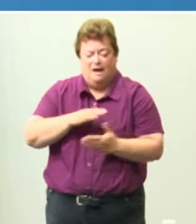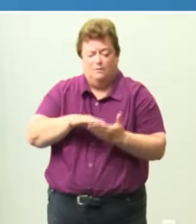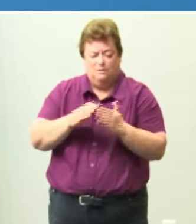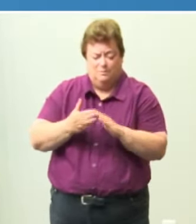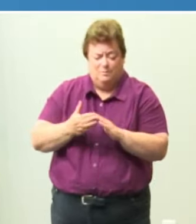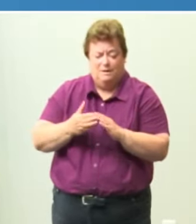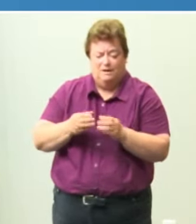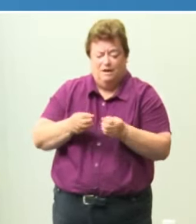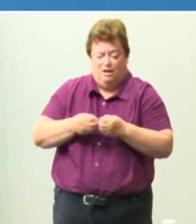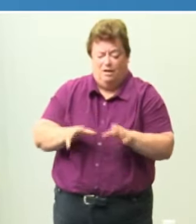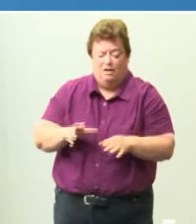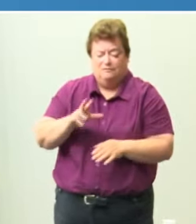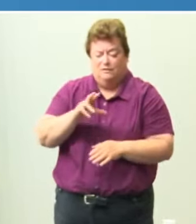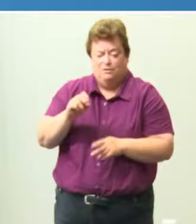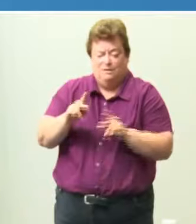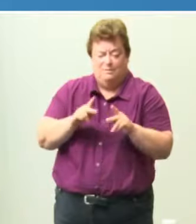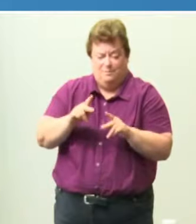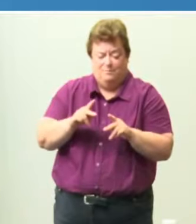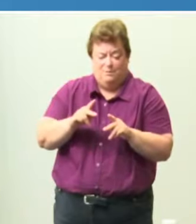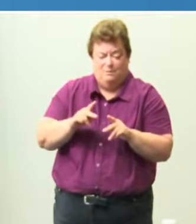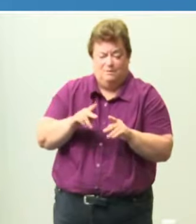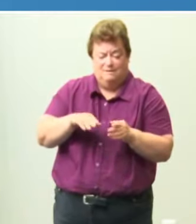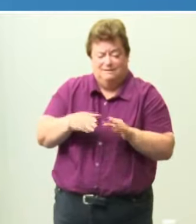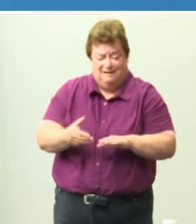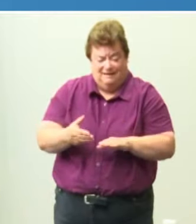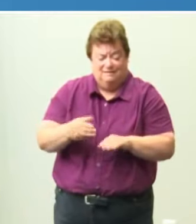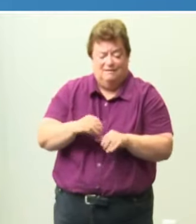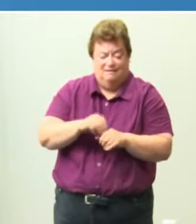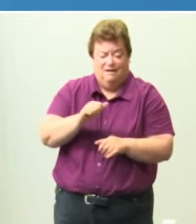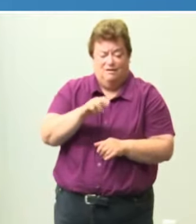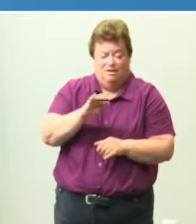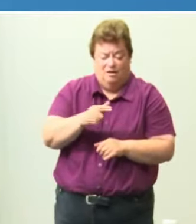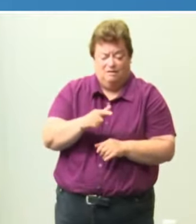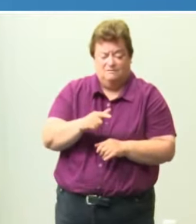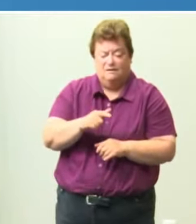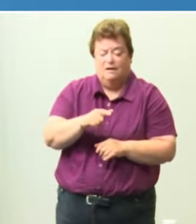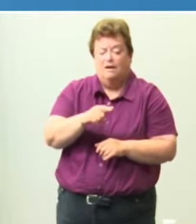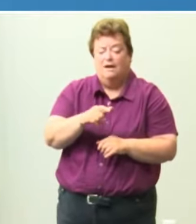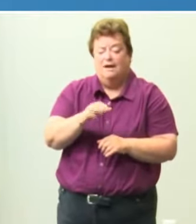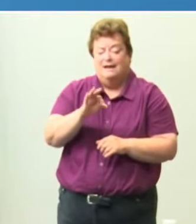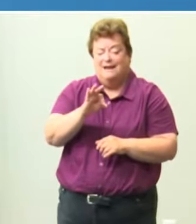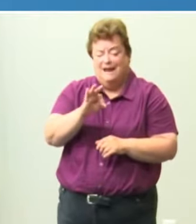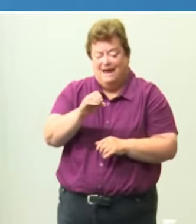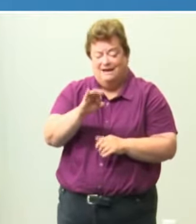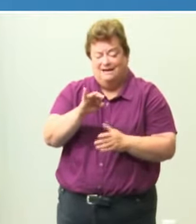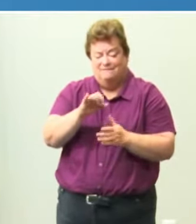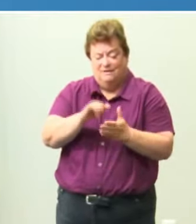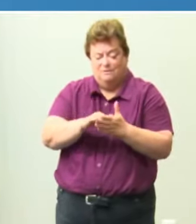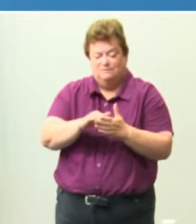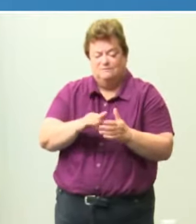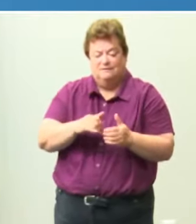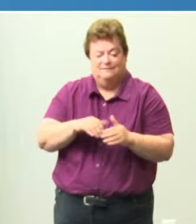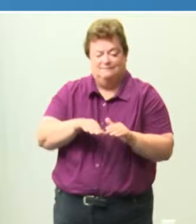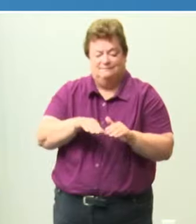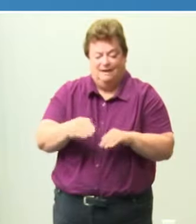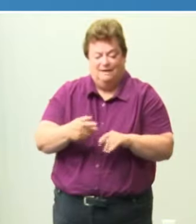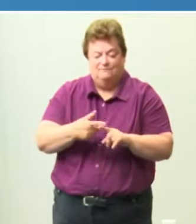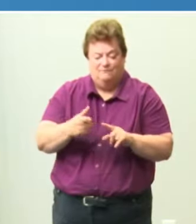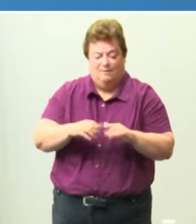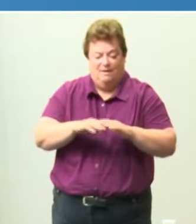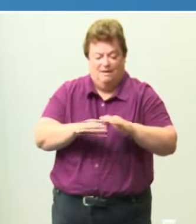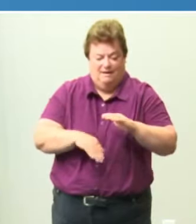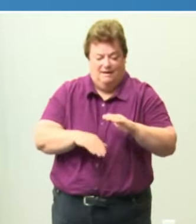to COVID-19 in August. 9 of those who died were under the age of 60, and all 9 were